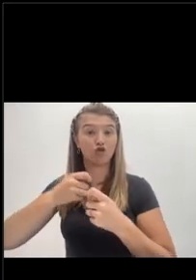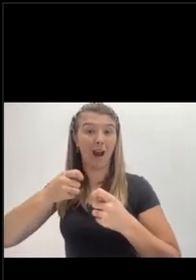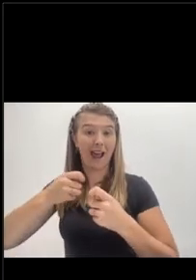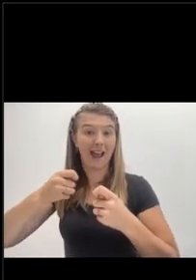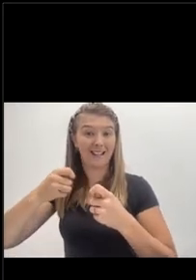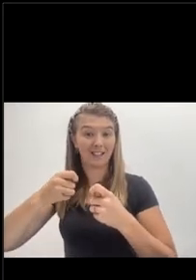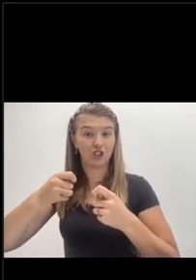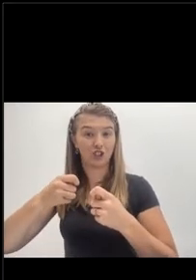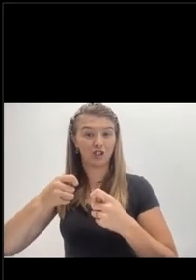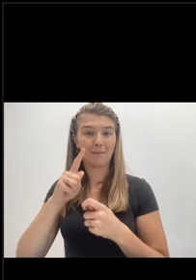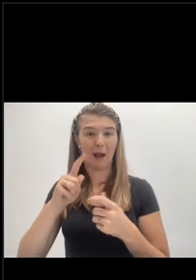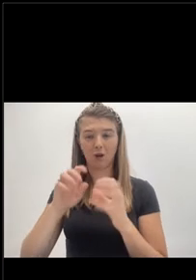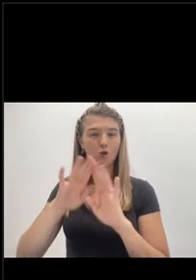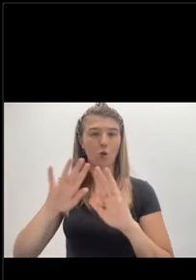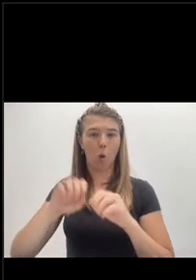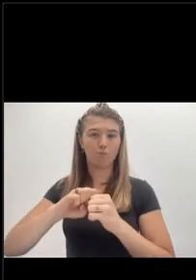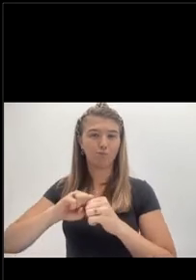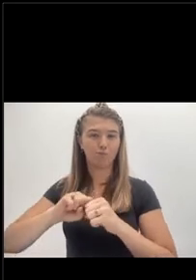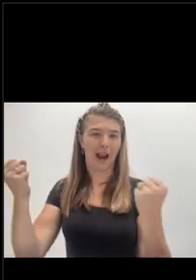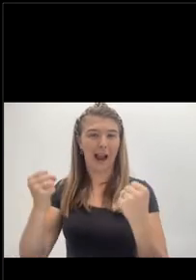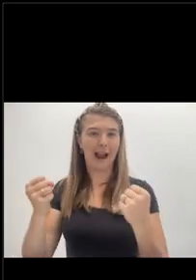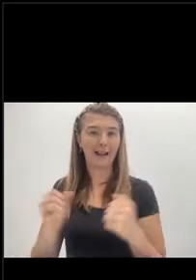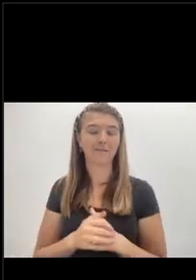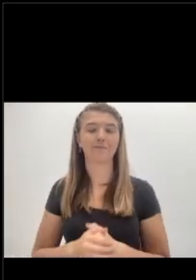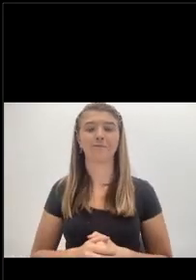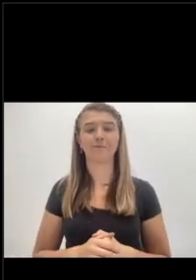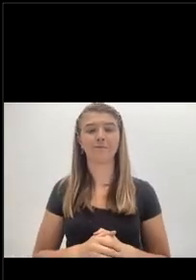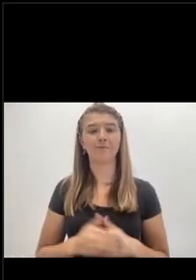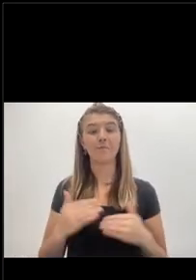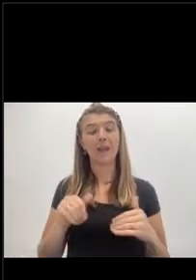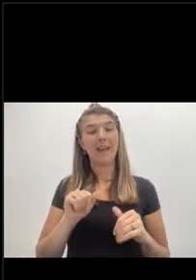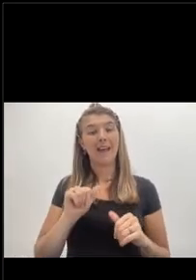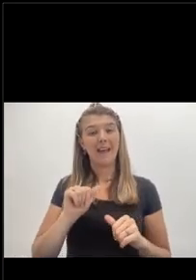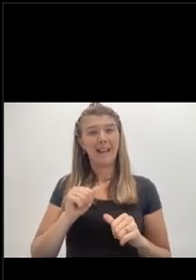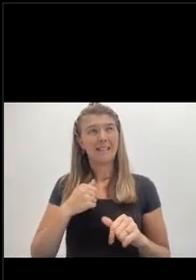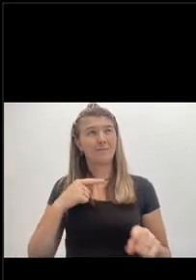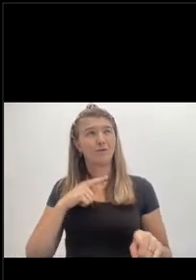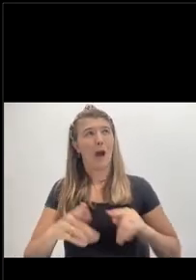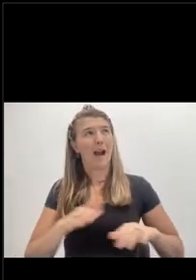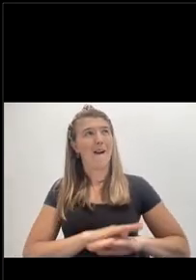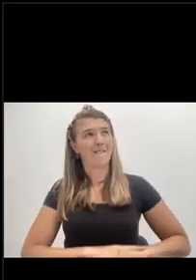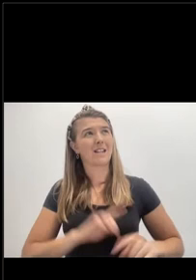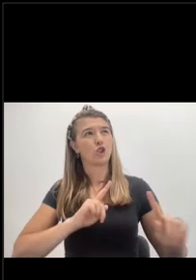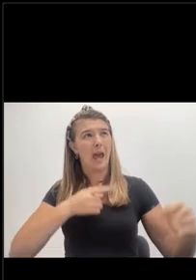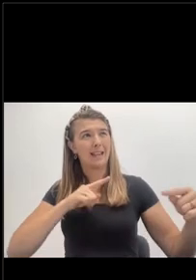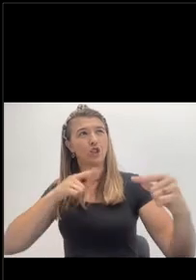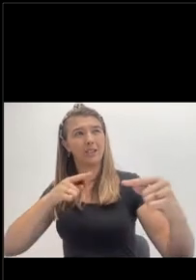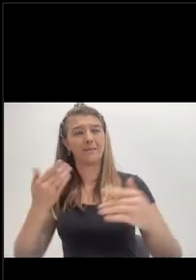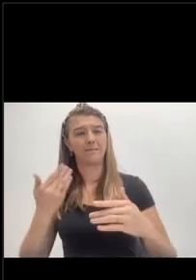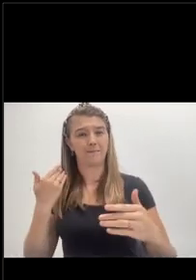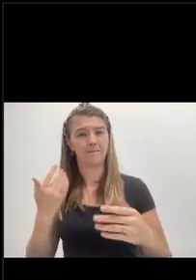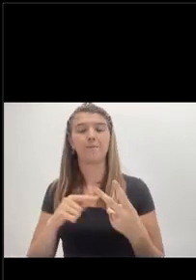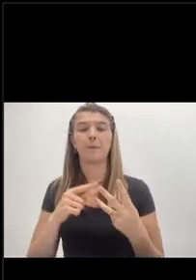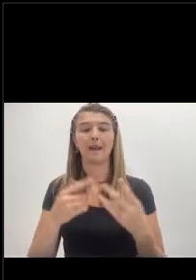structure that way. So I think then what we'll move on to, I've tried to cover some challenges, and I think now we need to look at the